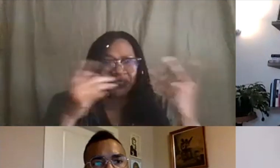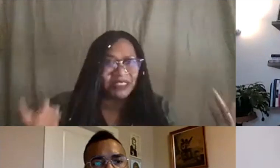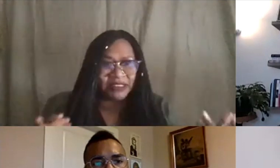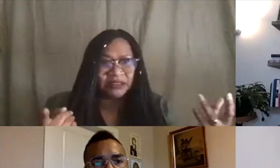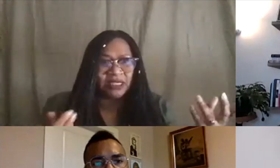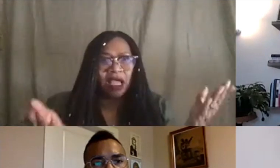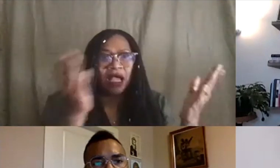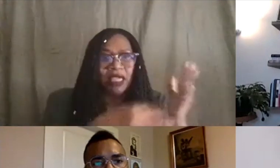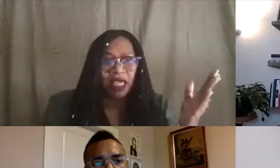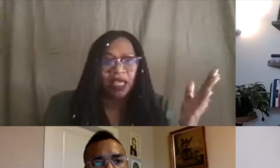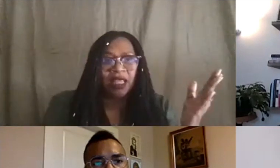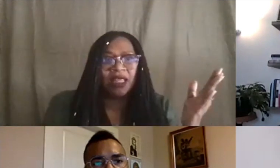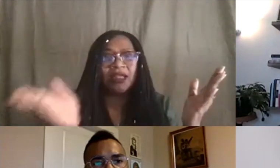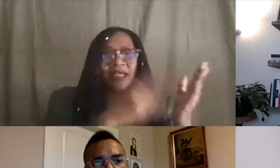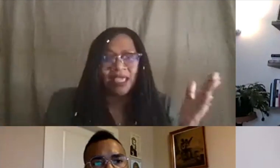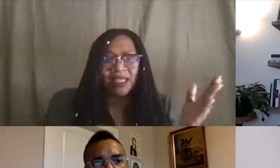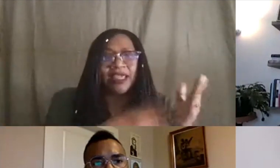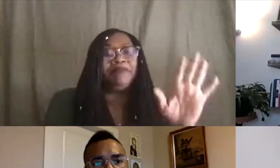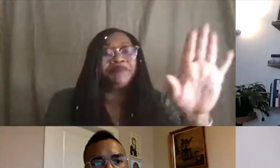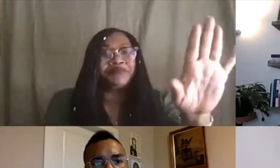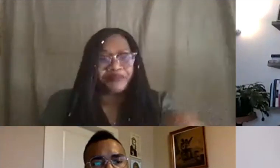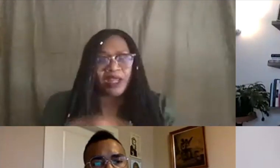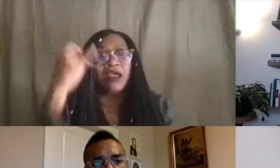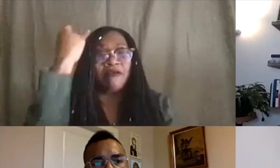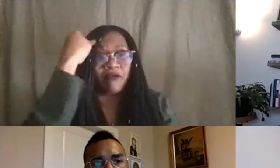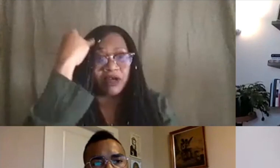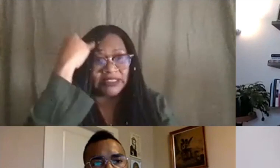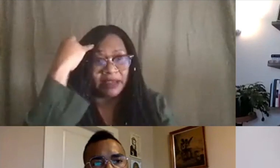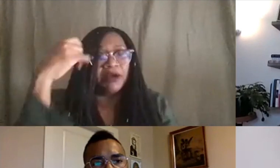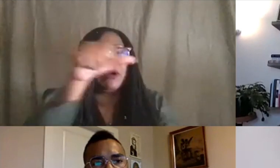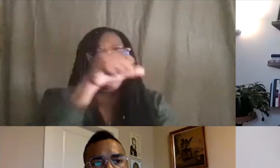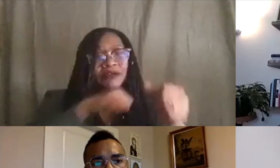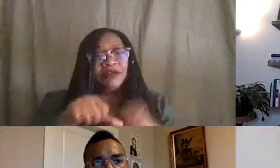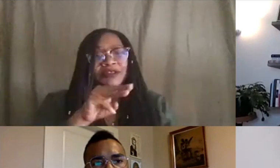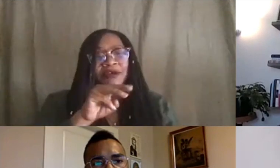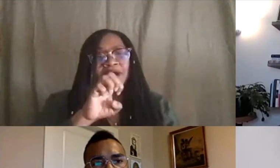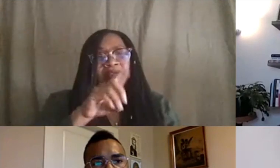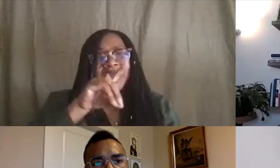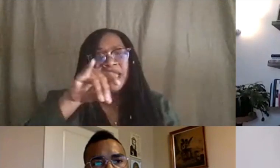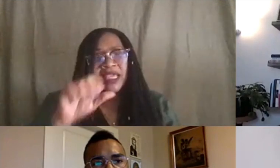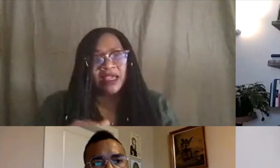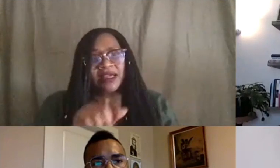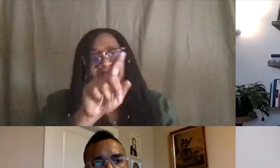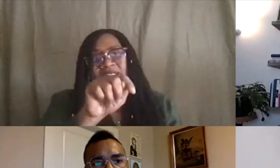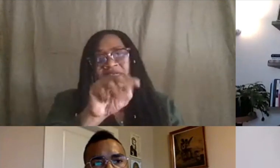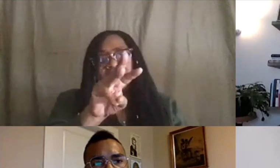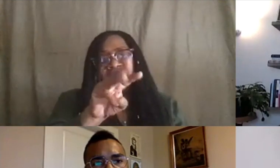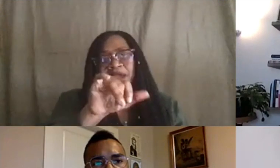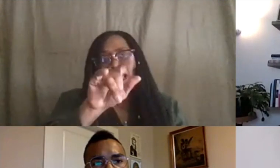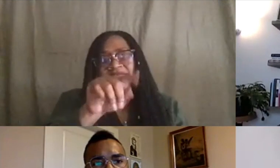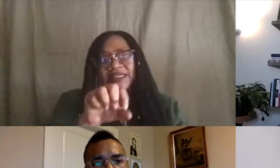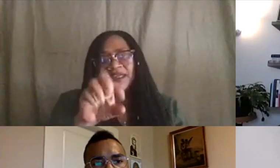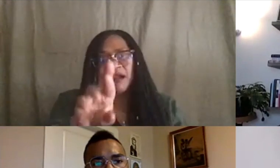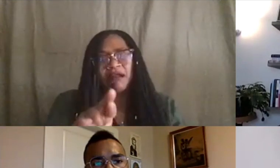again. So for instance, on social media, the only social media that I'm really on is Twitter. And a long time ago,